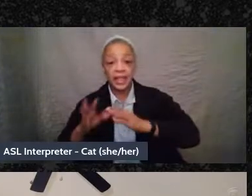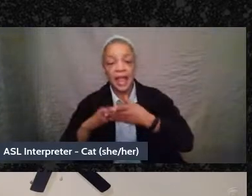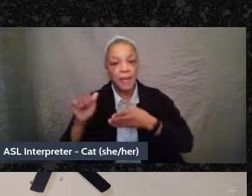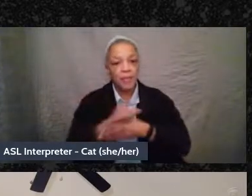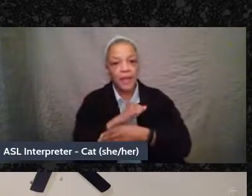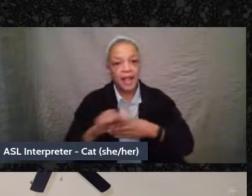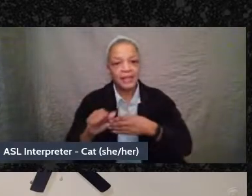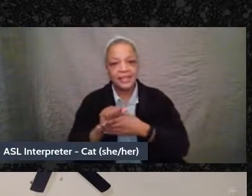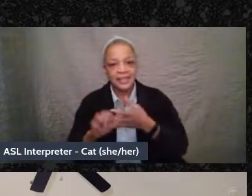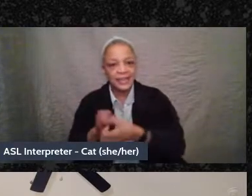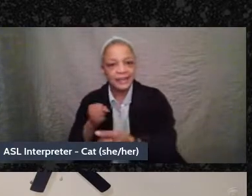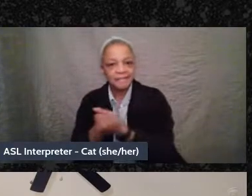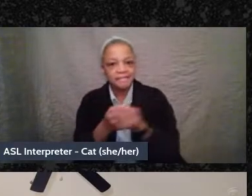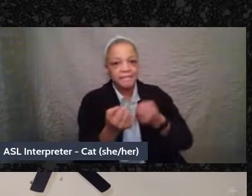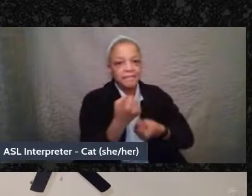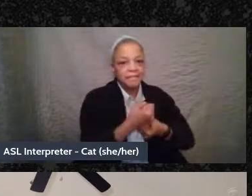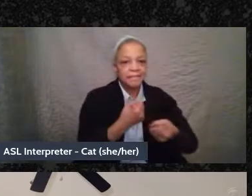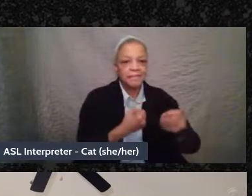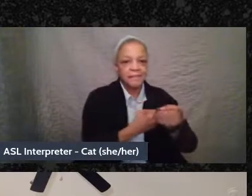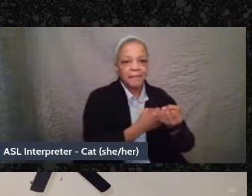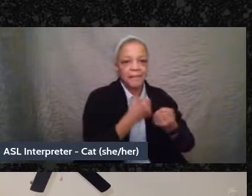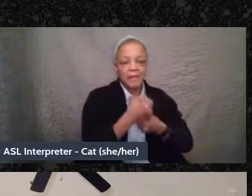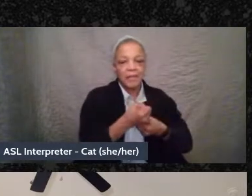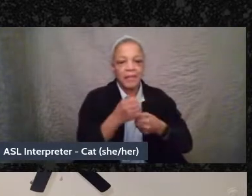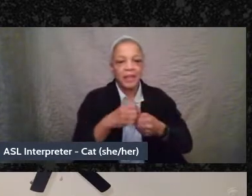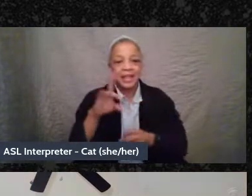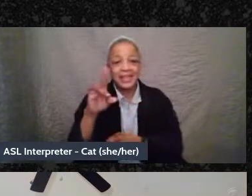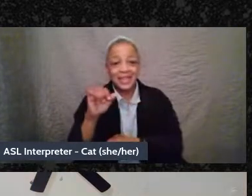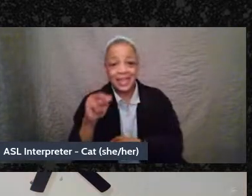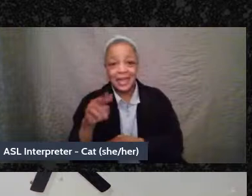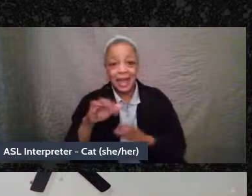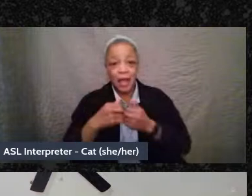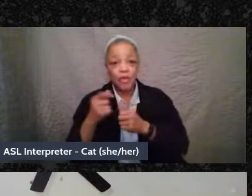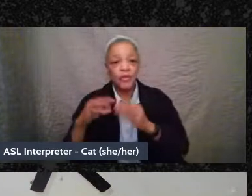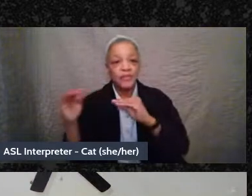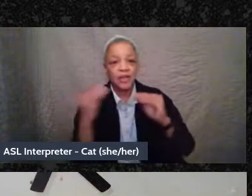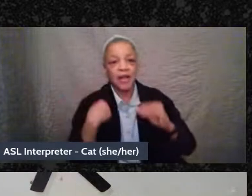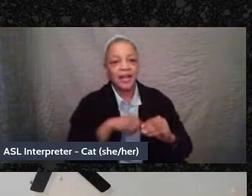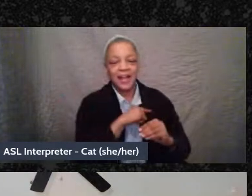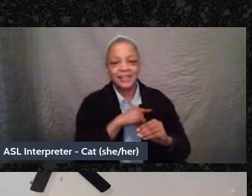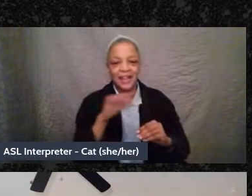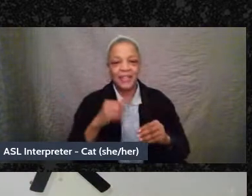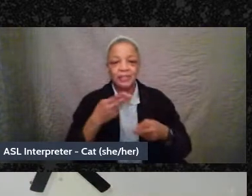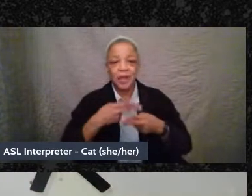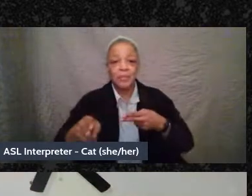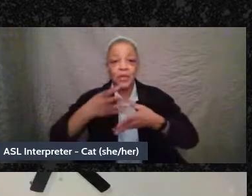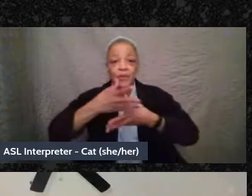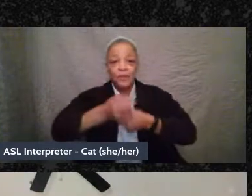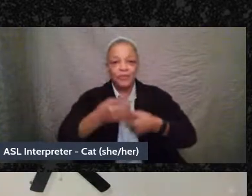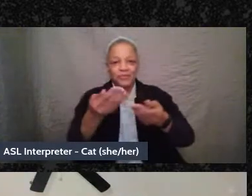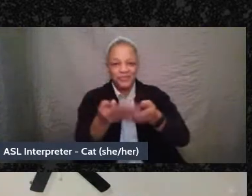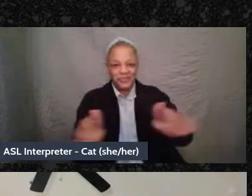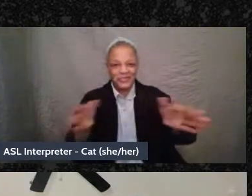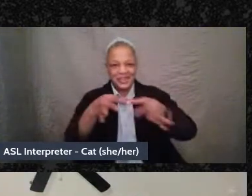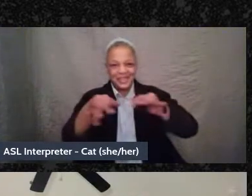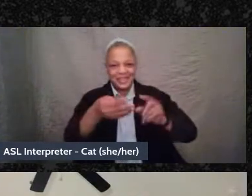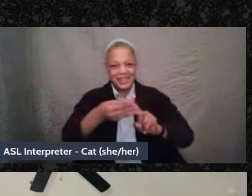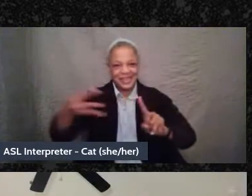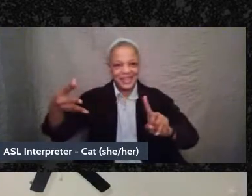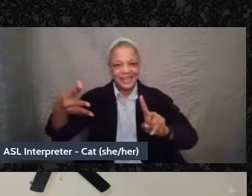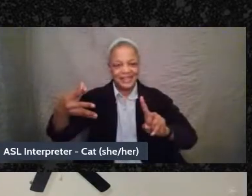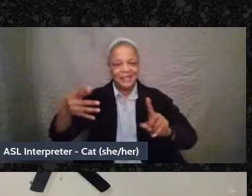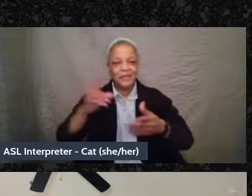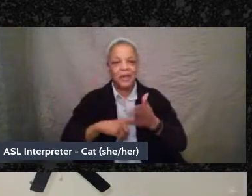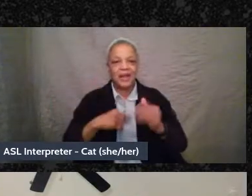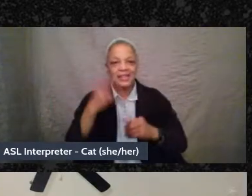aid in all the ways that you've taught us so much about, Dean. So that's my brief, hopefully, overview of where I see us at